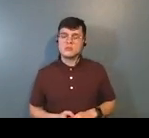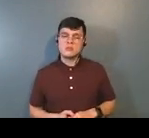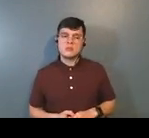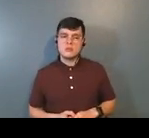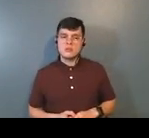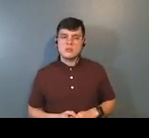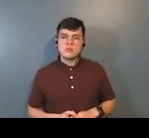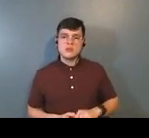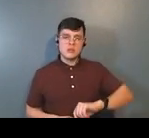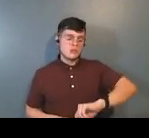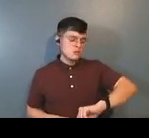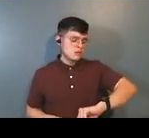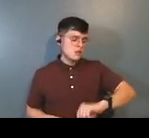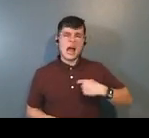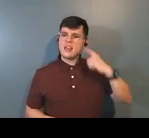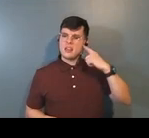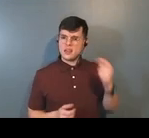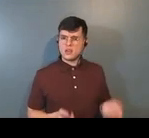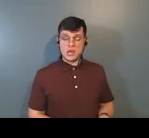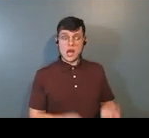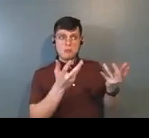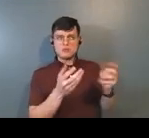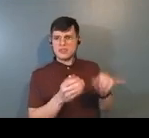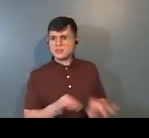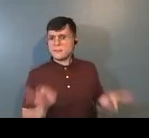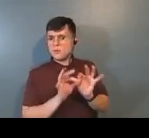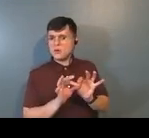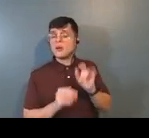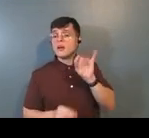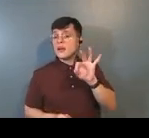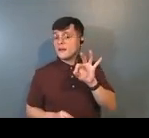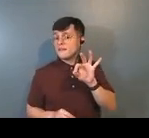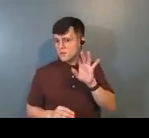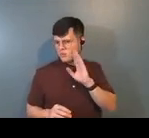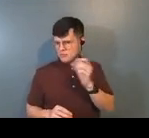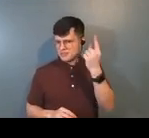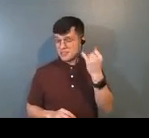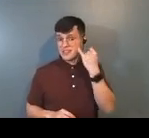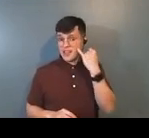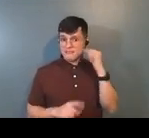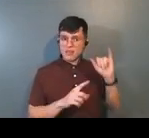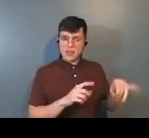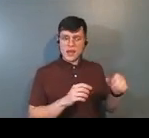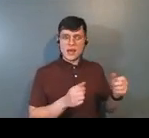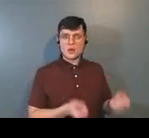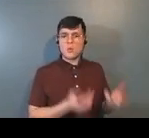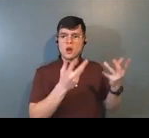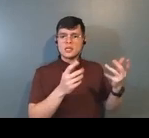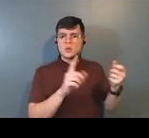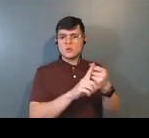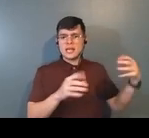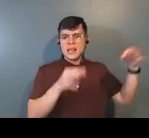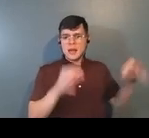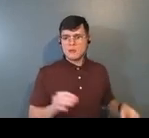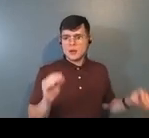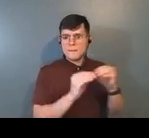Yeah, so I think quantity is important, but in this case, would it make sense if that quantity was elaborated a little bit more? Like instead of left